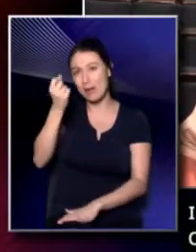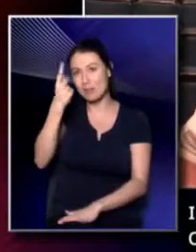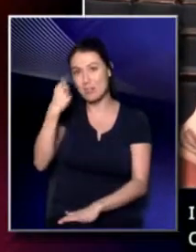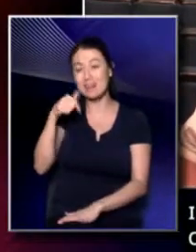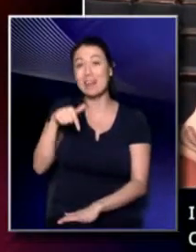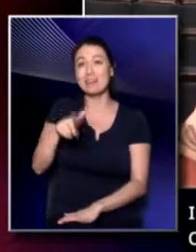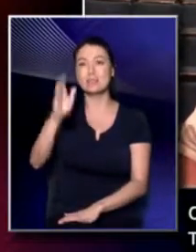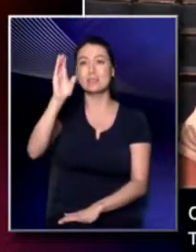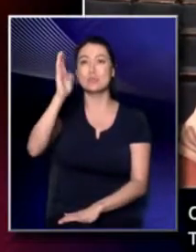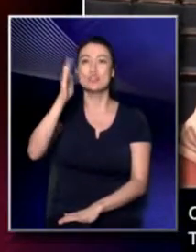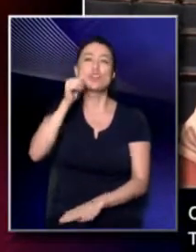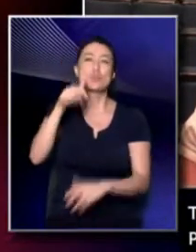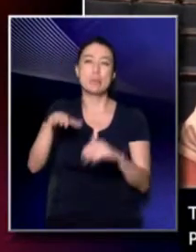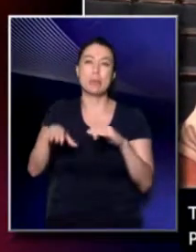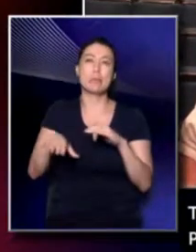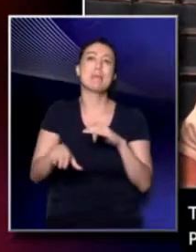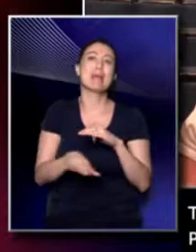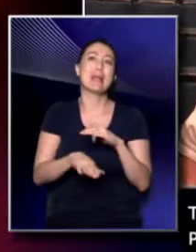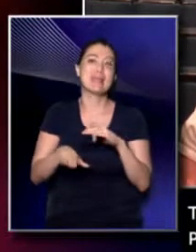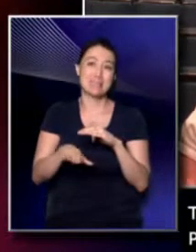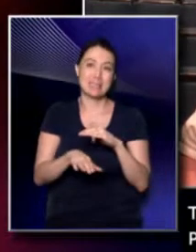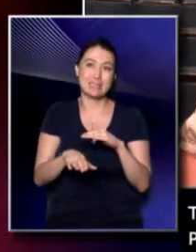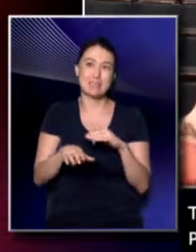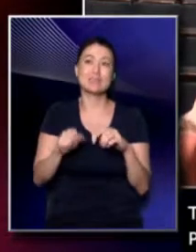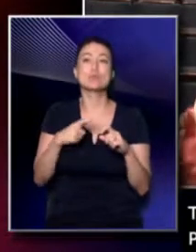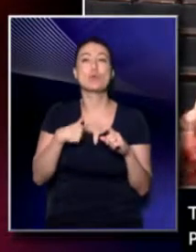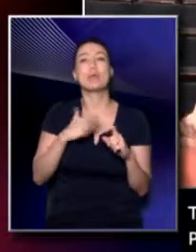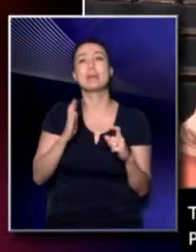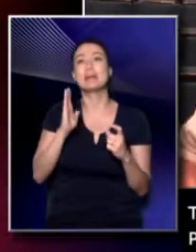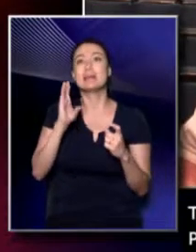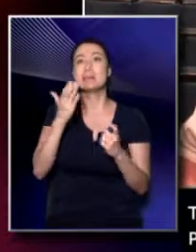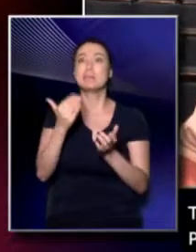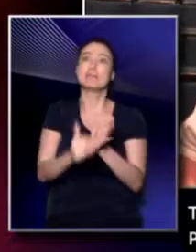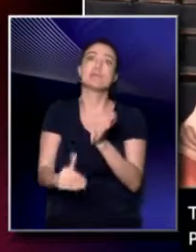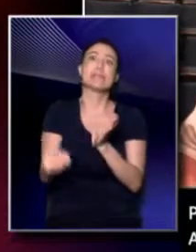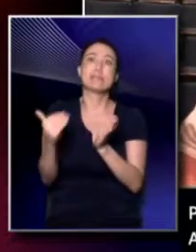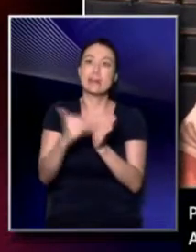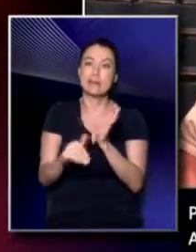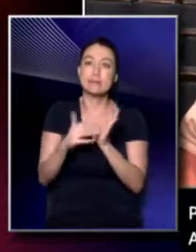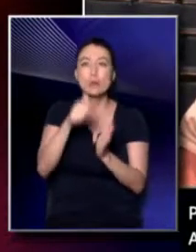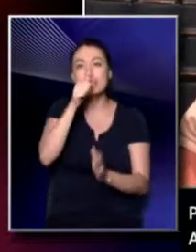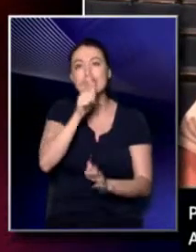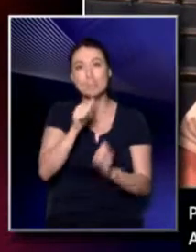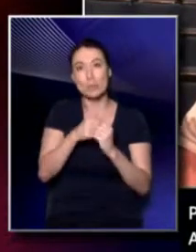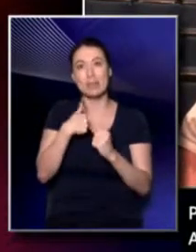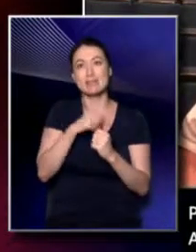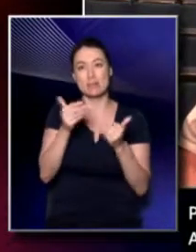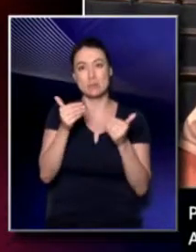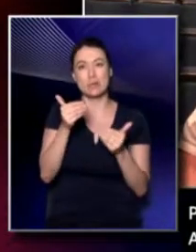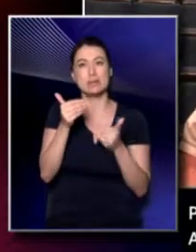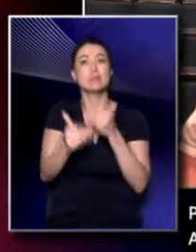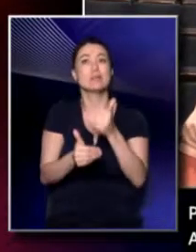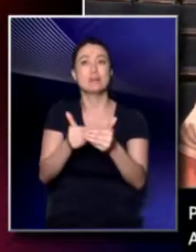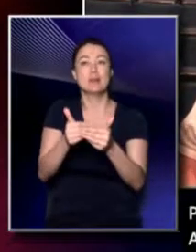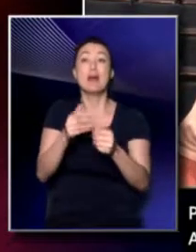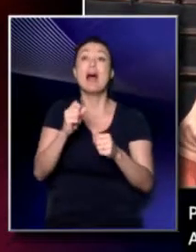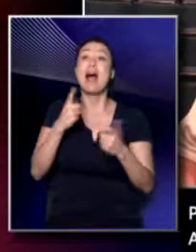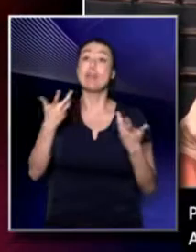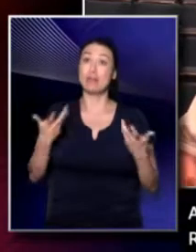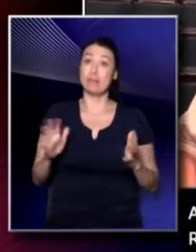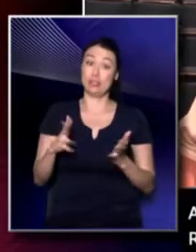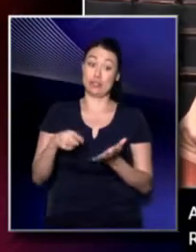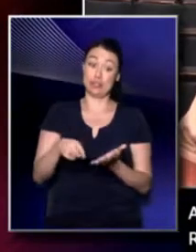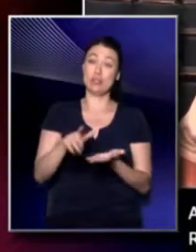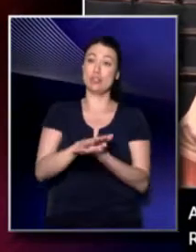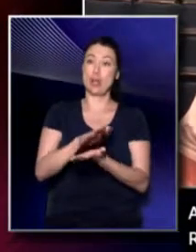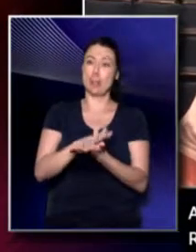presentation is going to be basic. Accordingly, it may seem redundant, so just bear with us as we move forward. After I've covered the document, I will of course answer